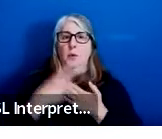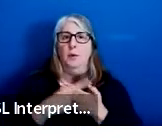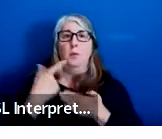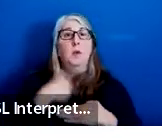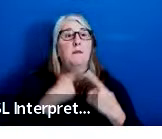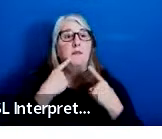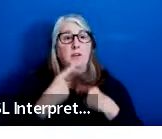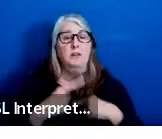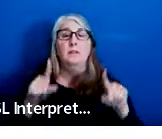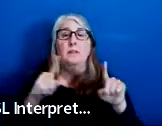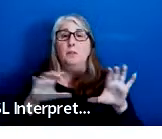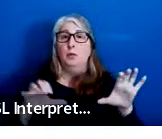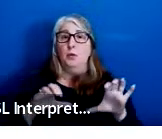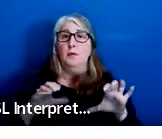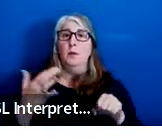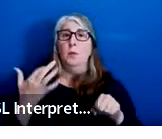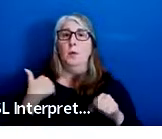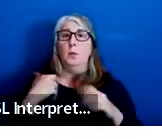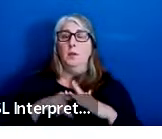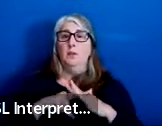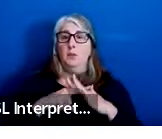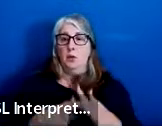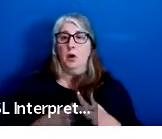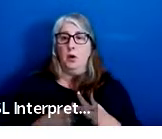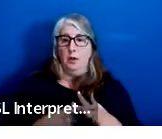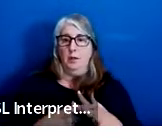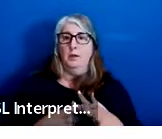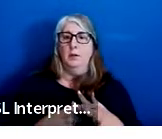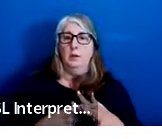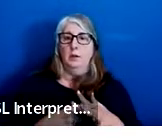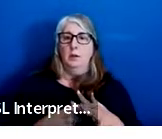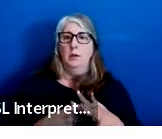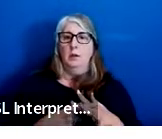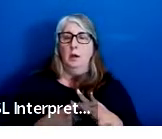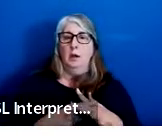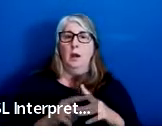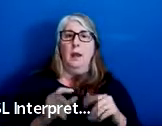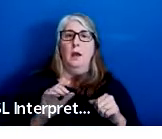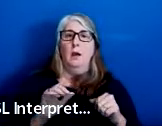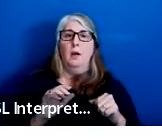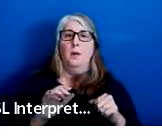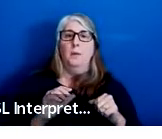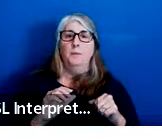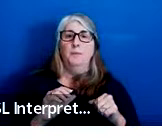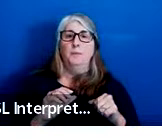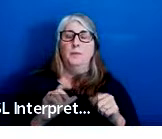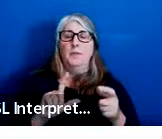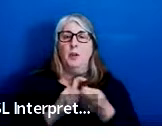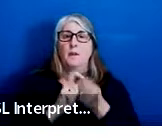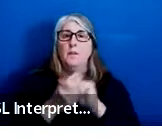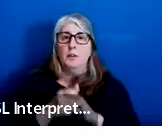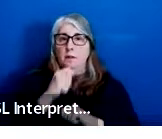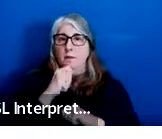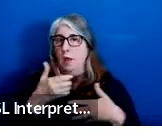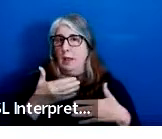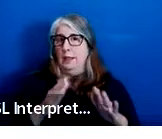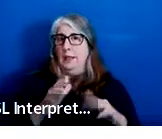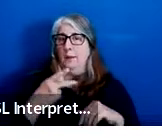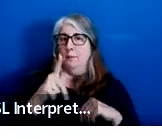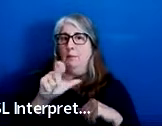successful with doing that when we started our conversion to not allowing plastic bags for yard